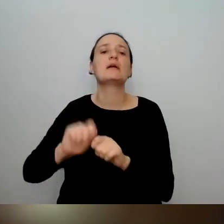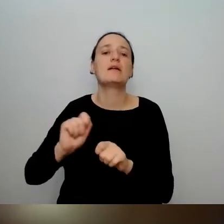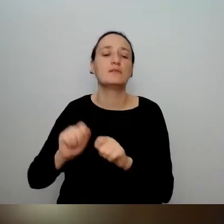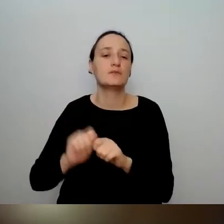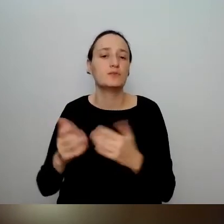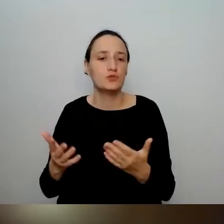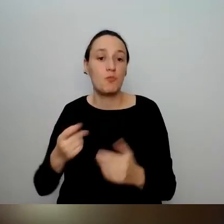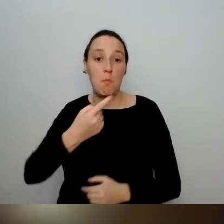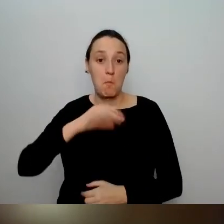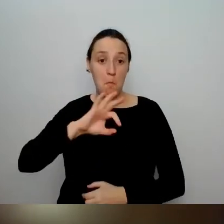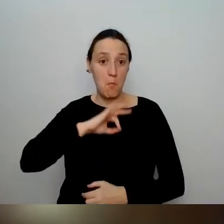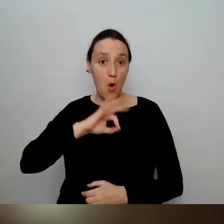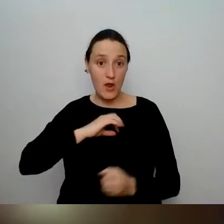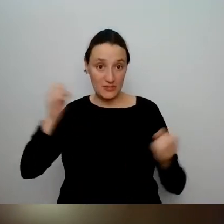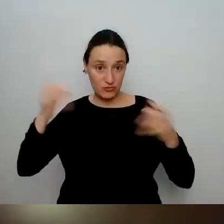good?